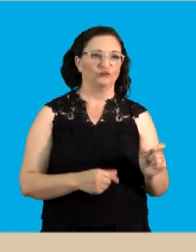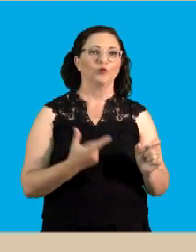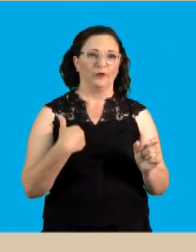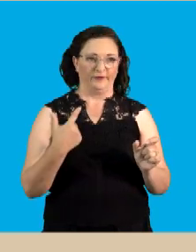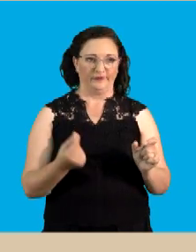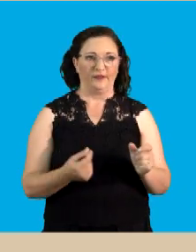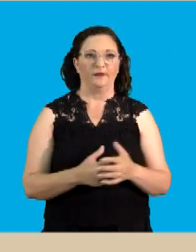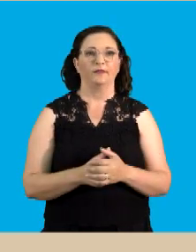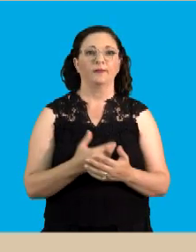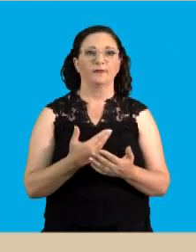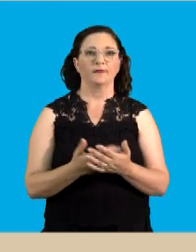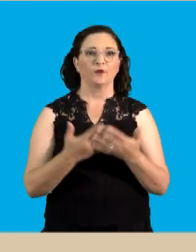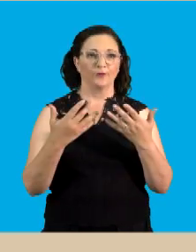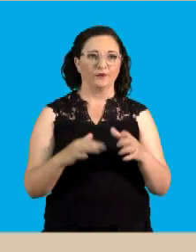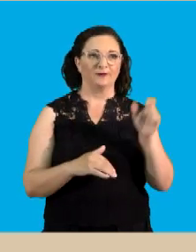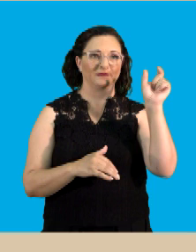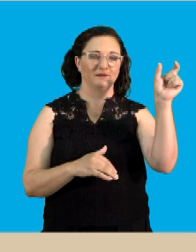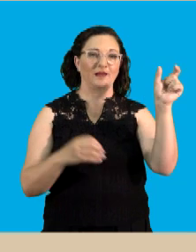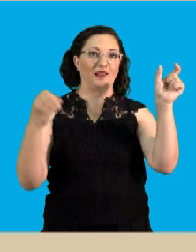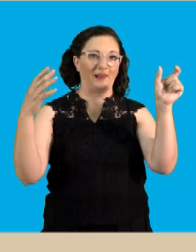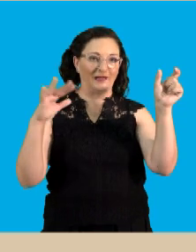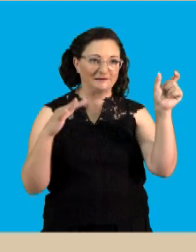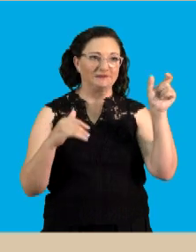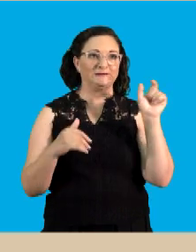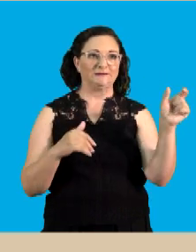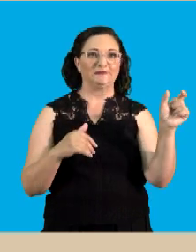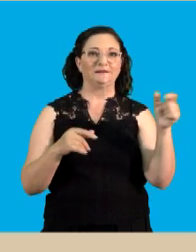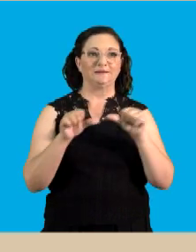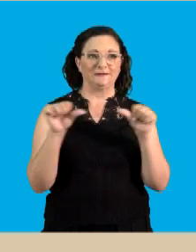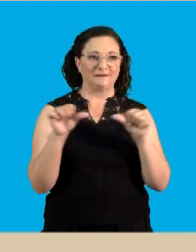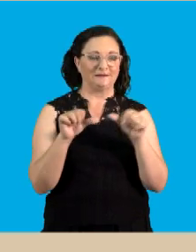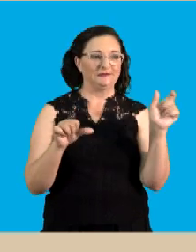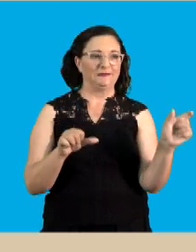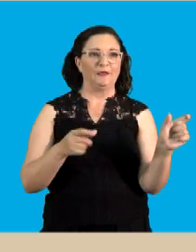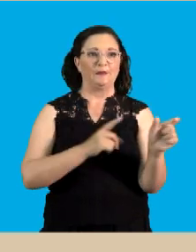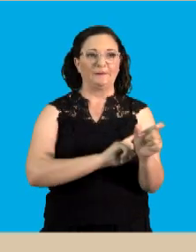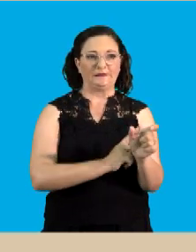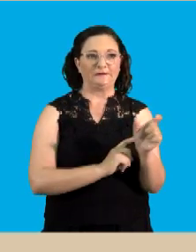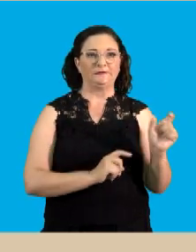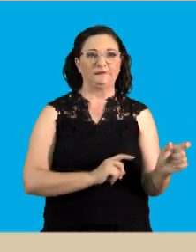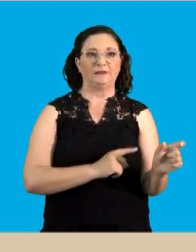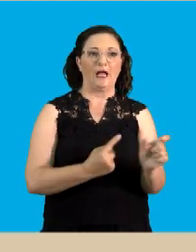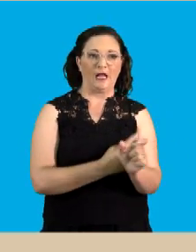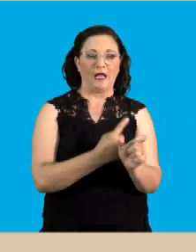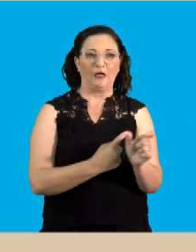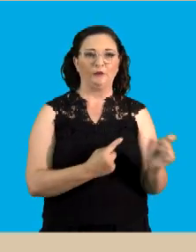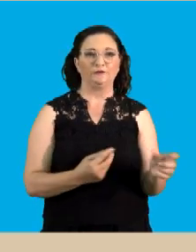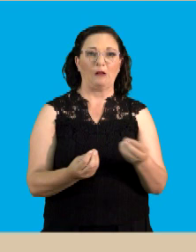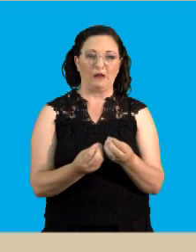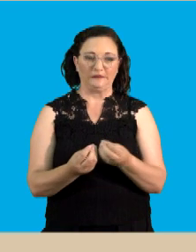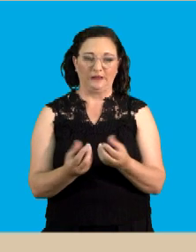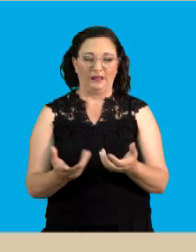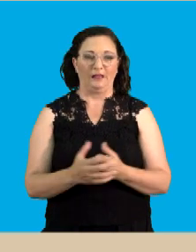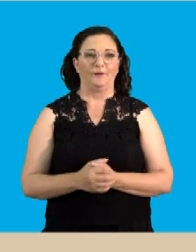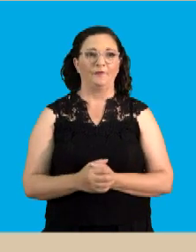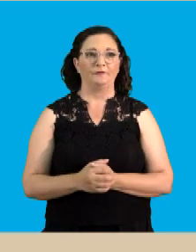in order for you to understand the concept better. We defined light, we defined distance, we defined minutes, hours,